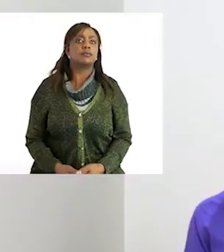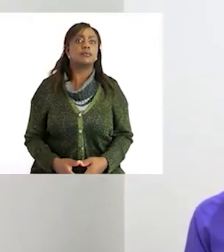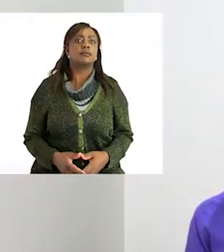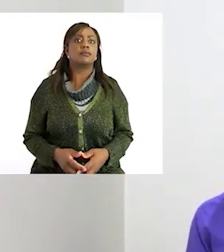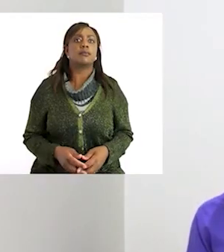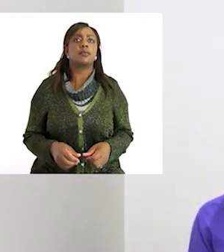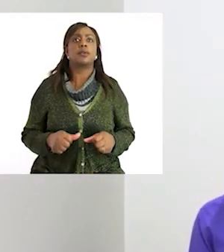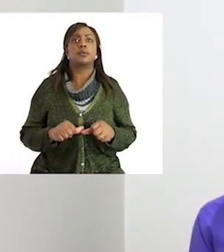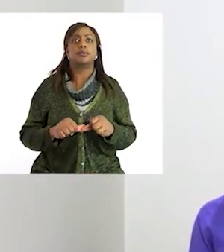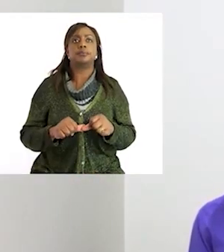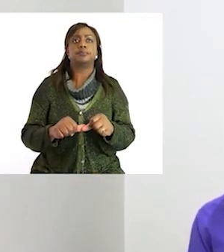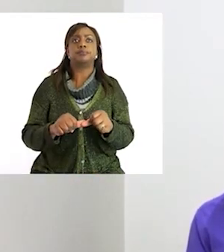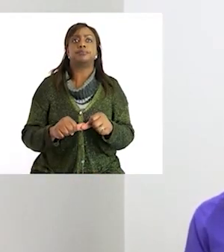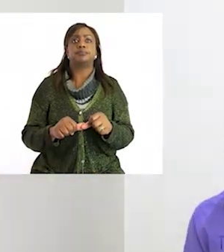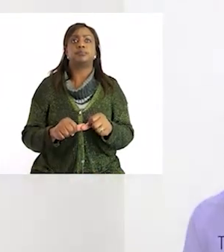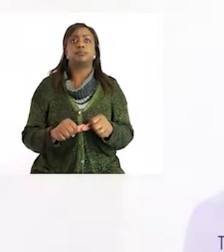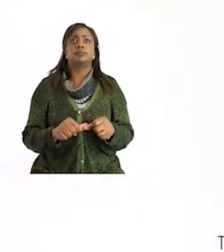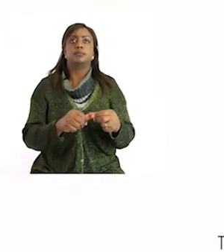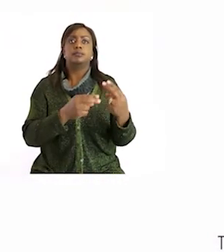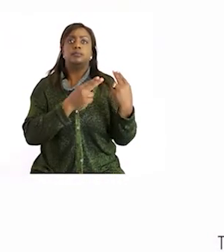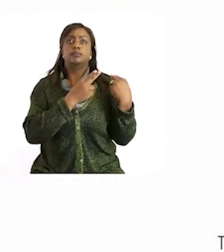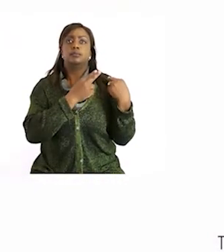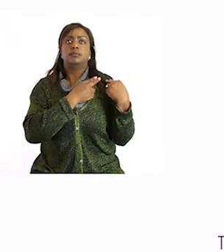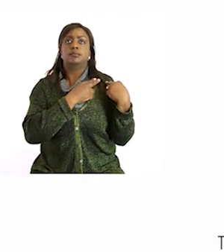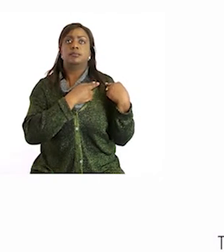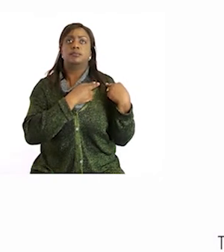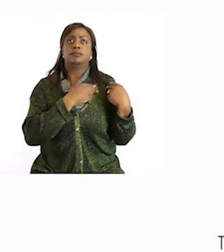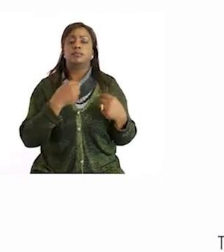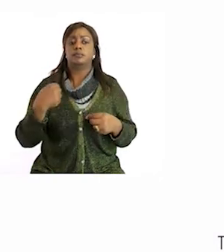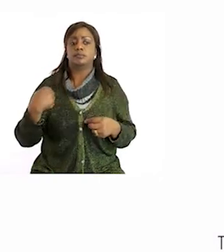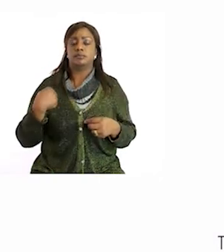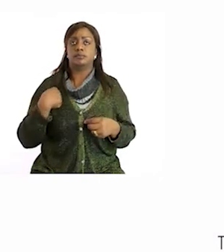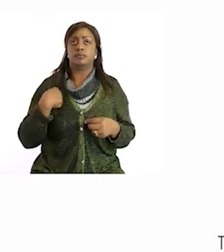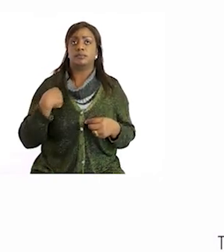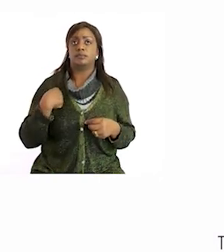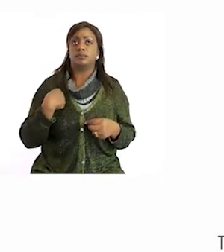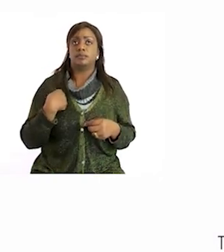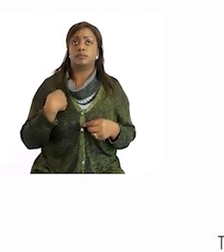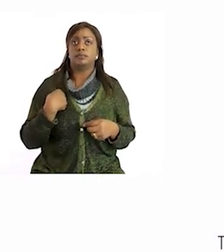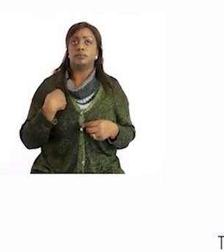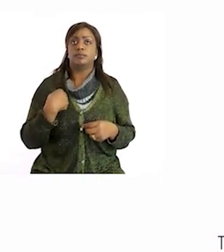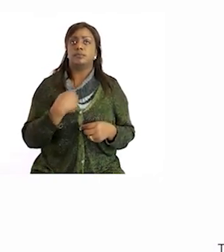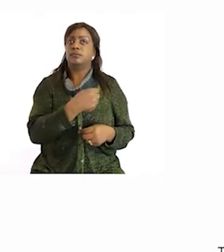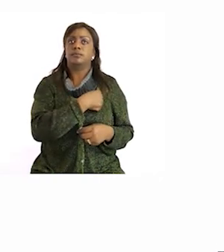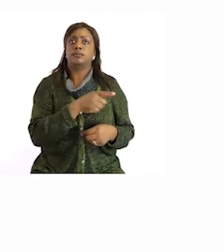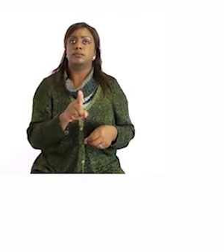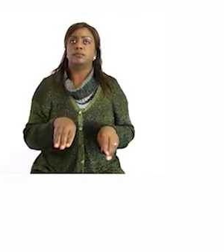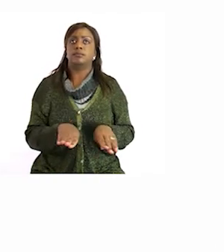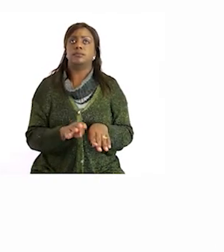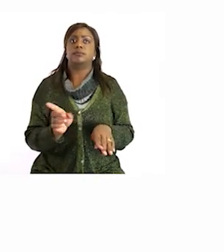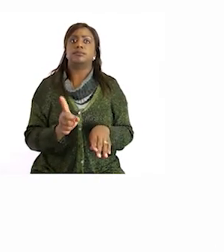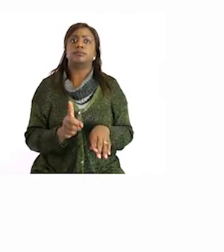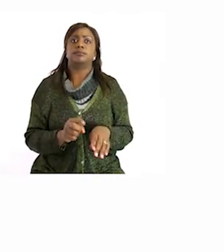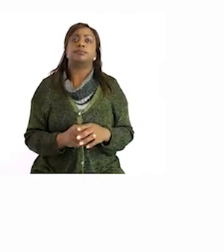Let us now look at the role of the basic structures of the female reproductive organs. Right at the bottom of